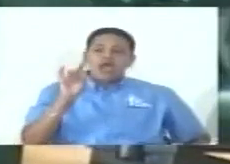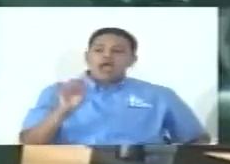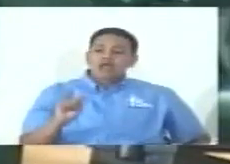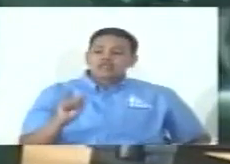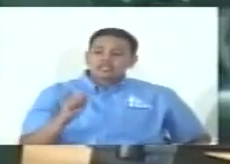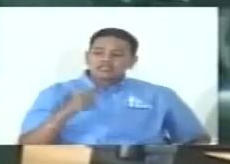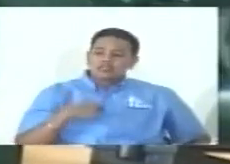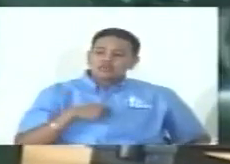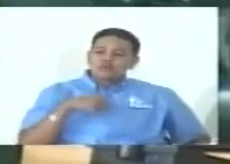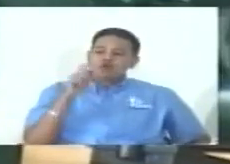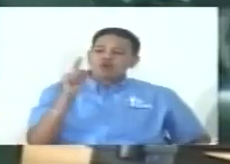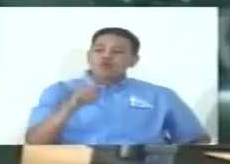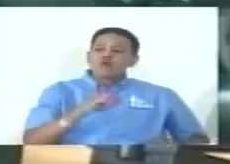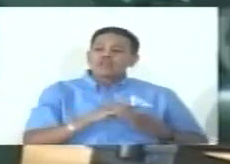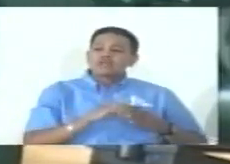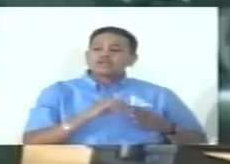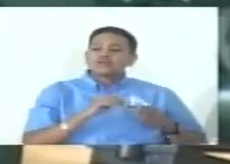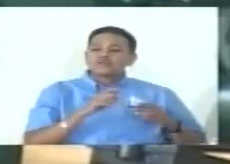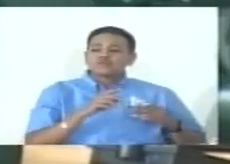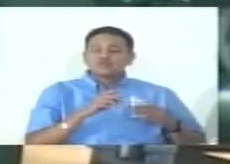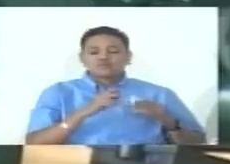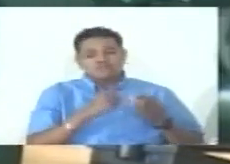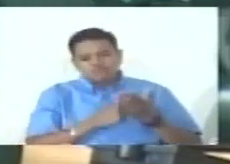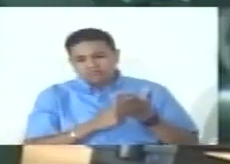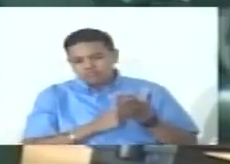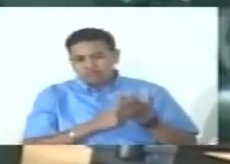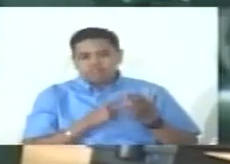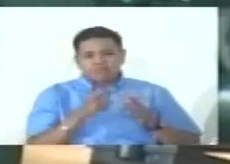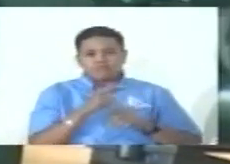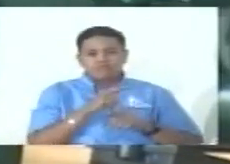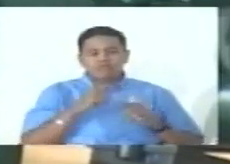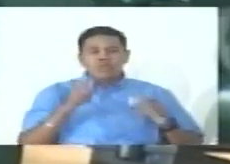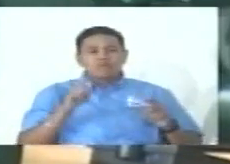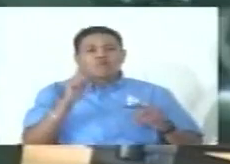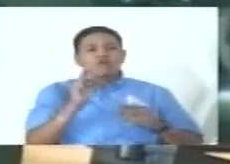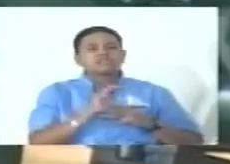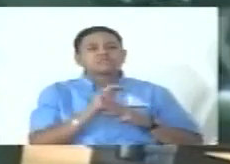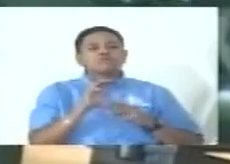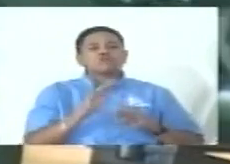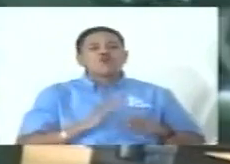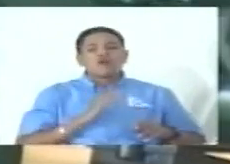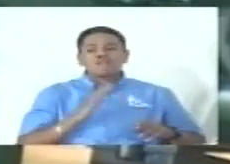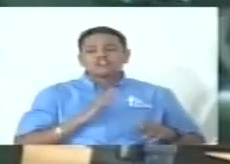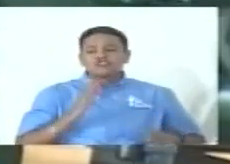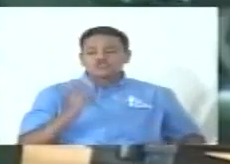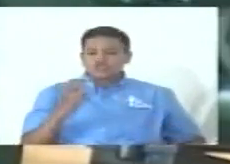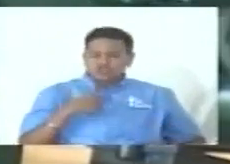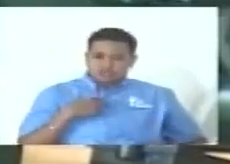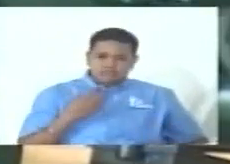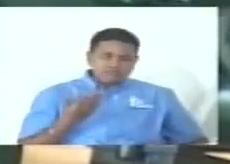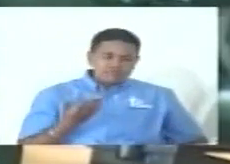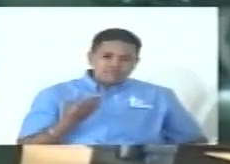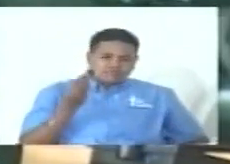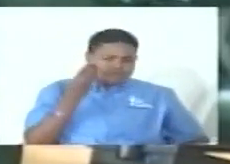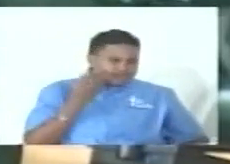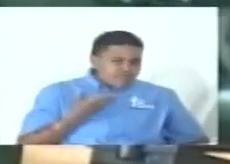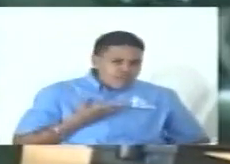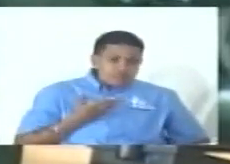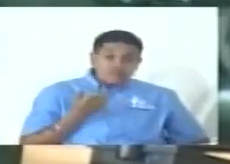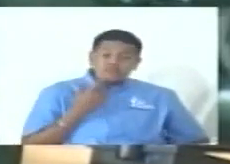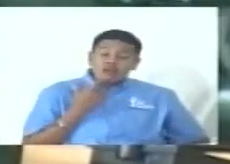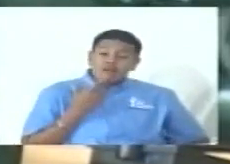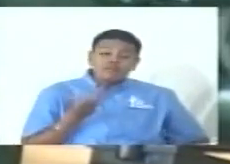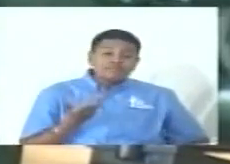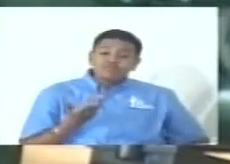into unilateral discussions, and one of the ministry officials came to me and said to